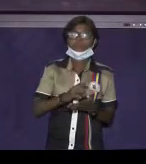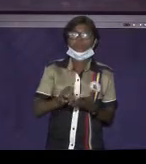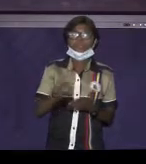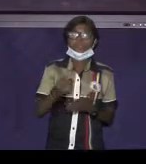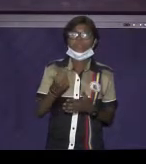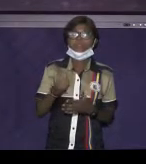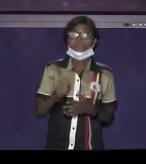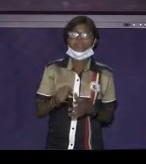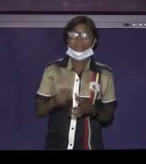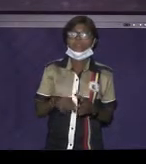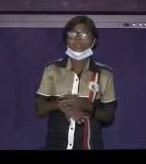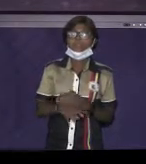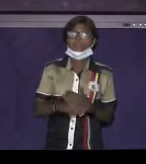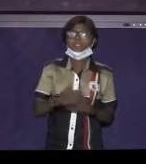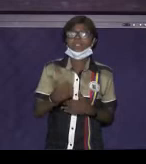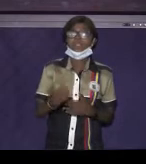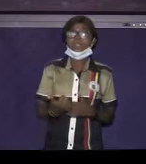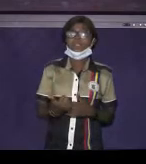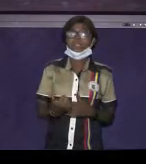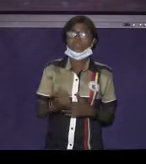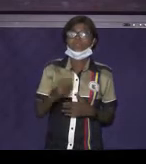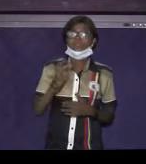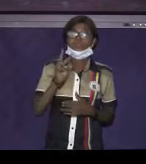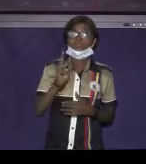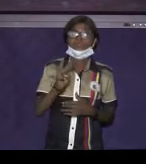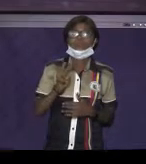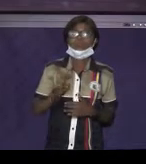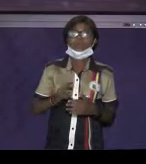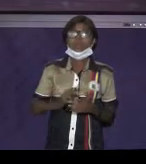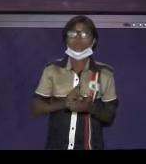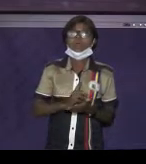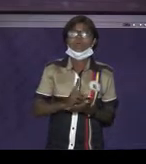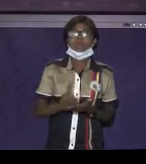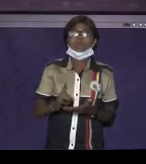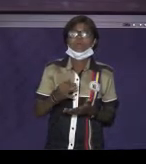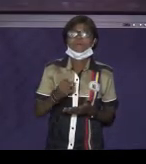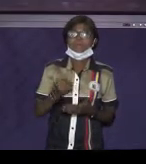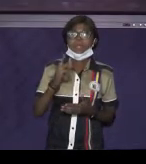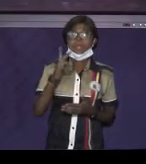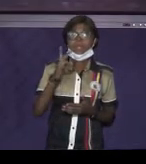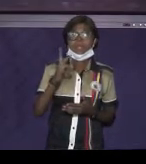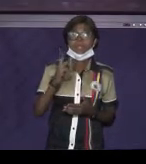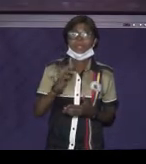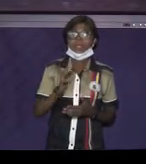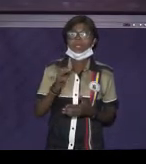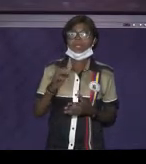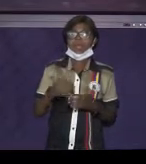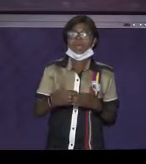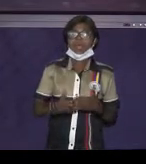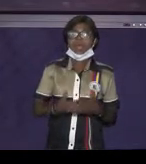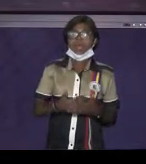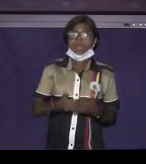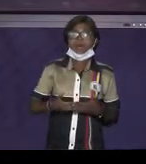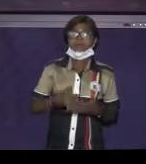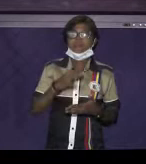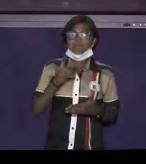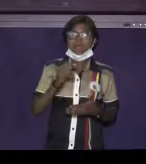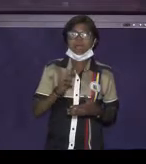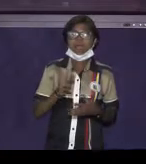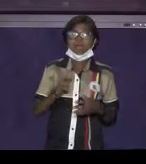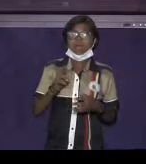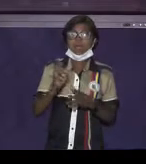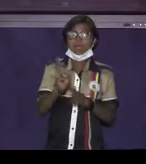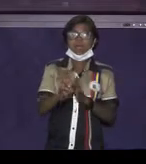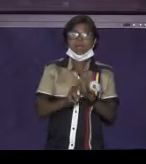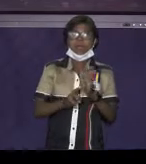300 kilometers in another 2 hours, and the final 200 kilometers in 3.5 hours. Find its average